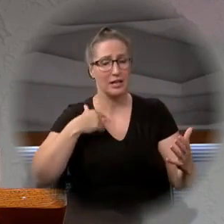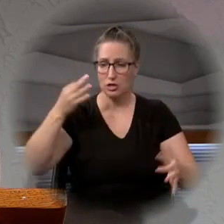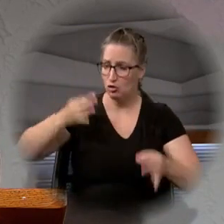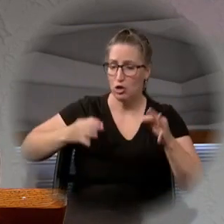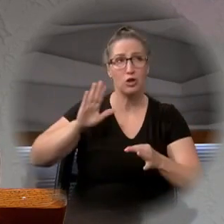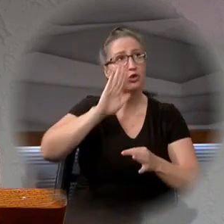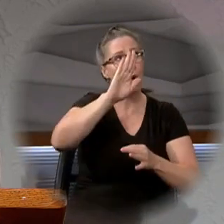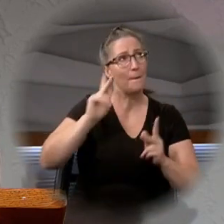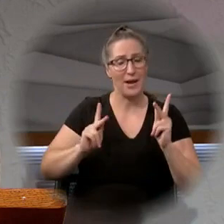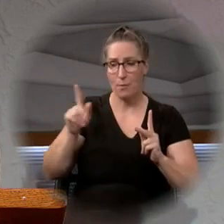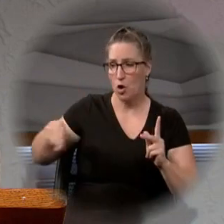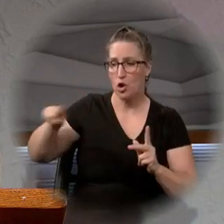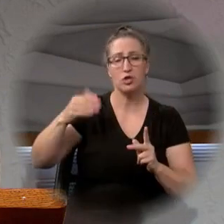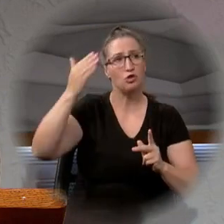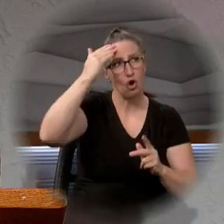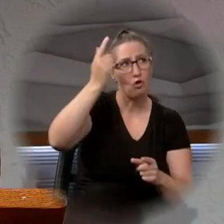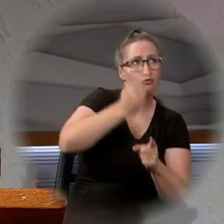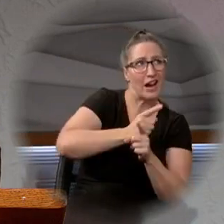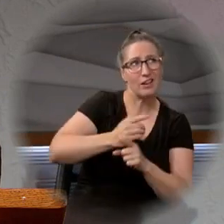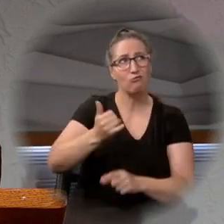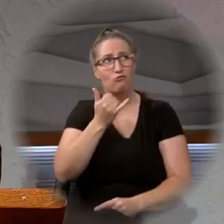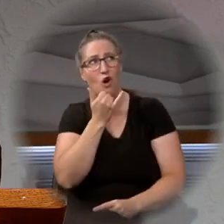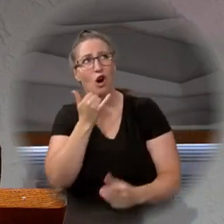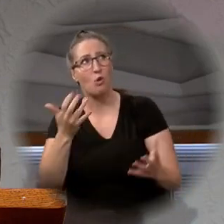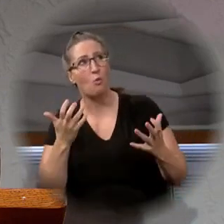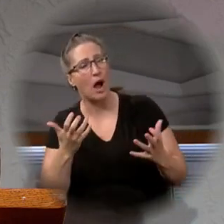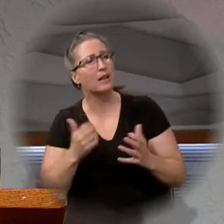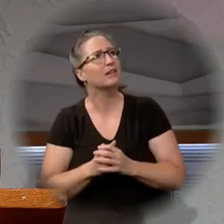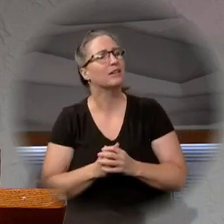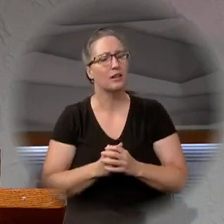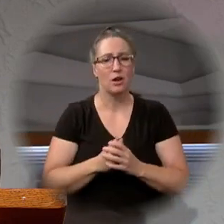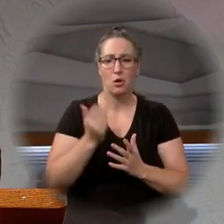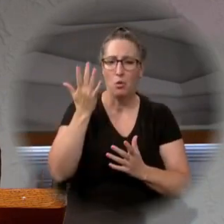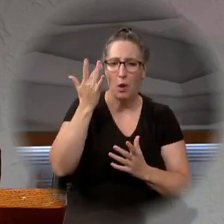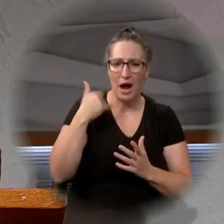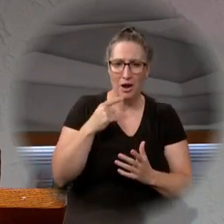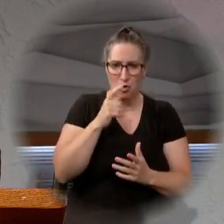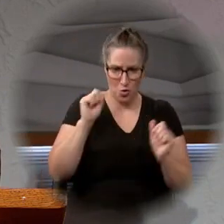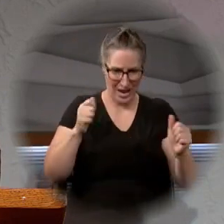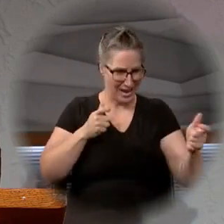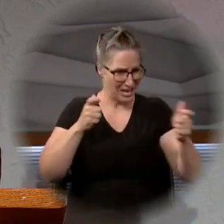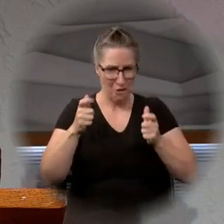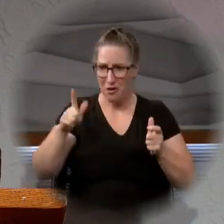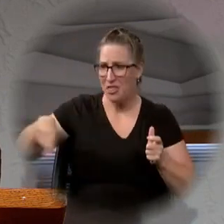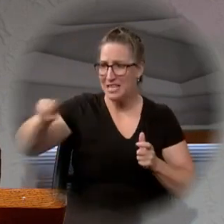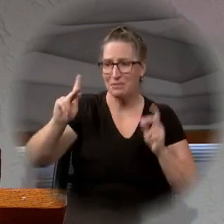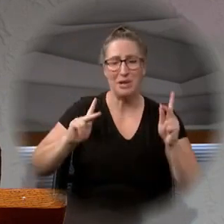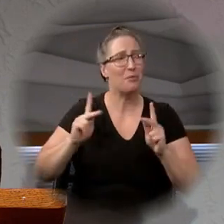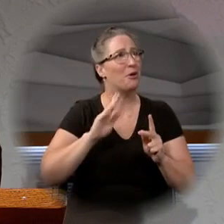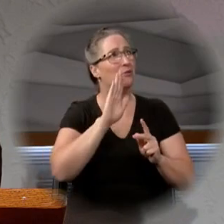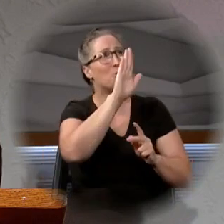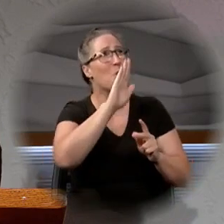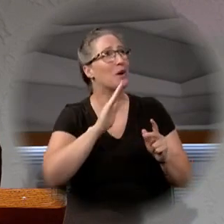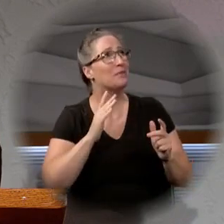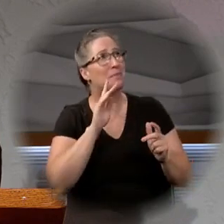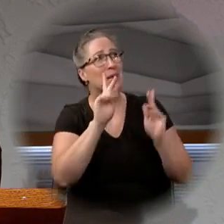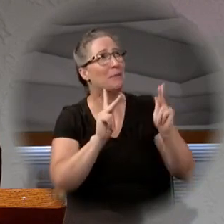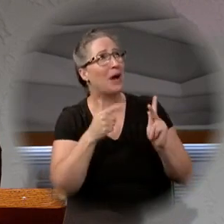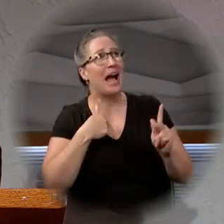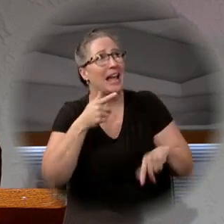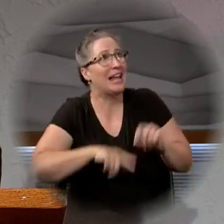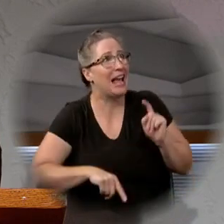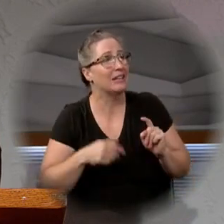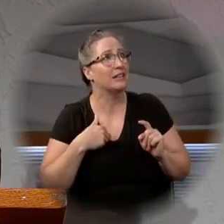and to distinguish right from wrong. For who is able to govern this vast people of yours?" The Lord